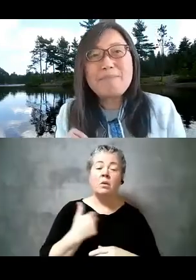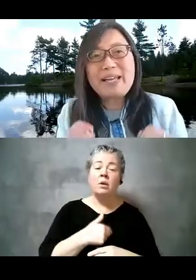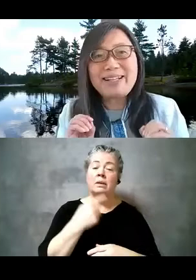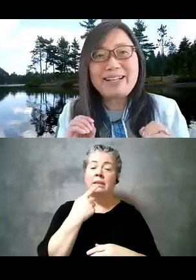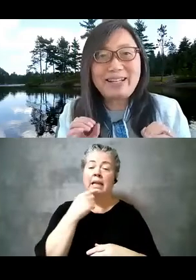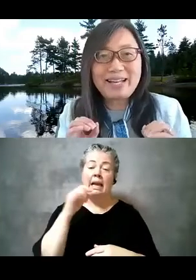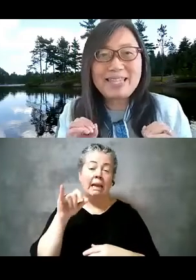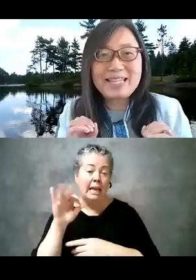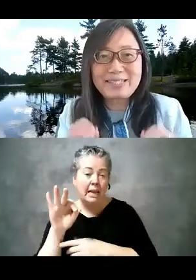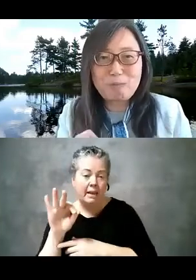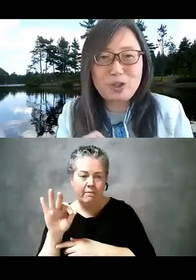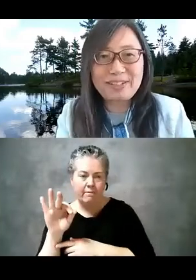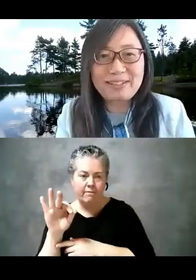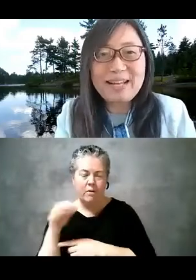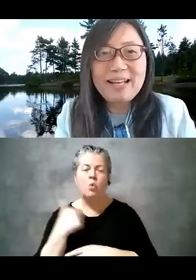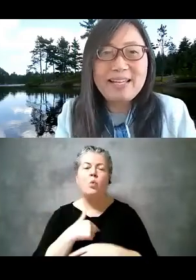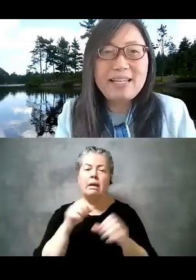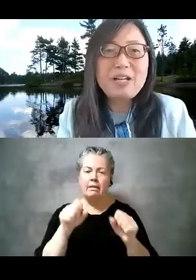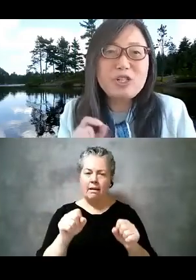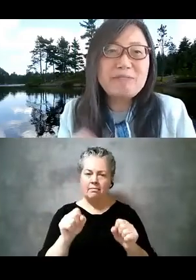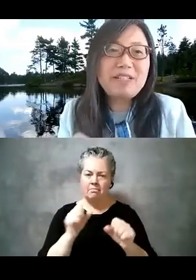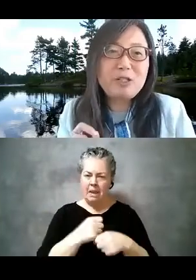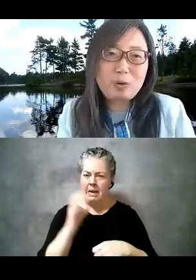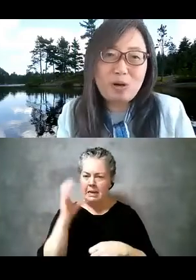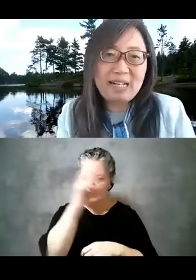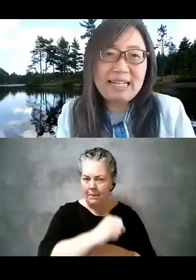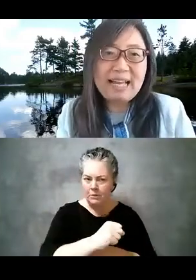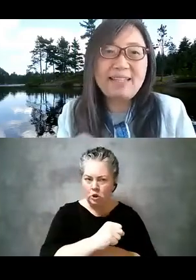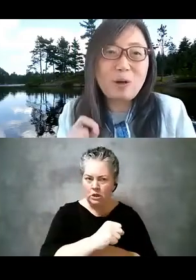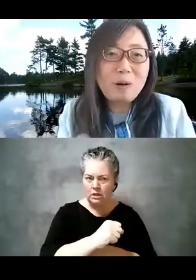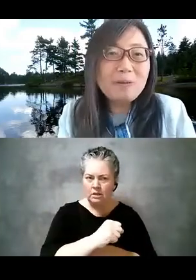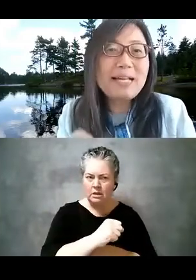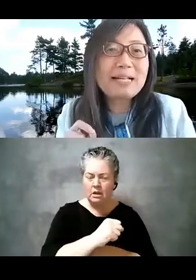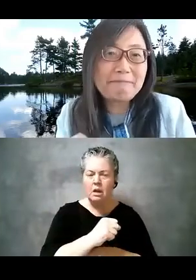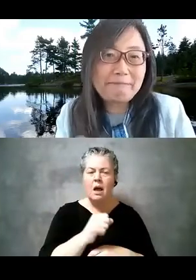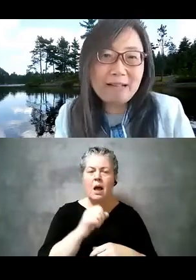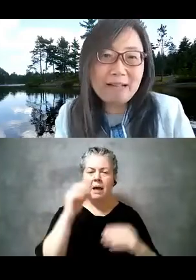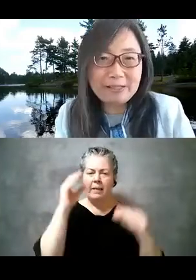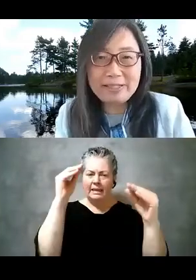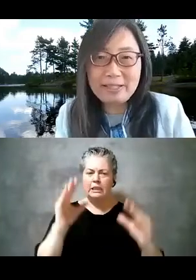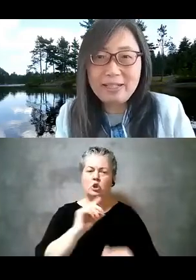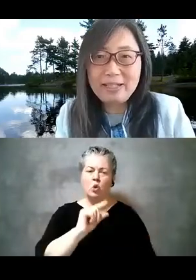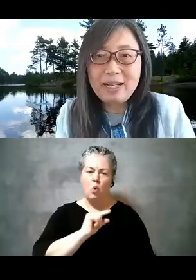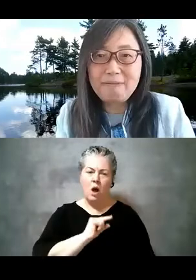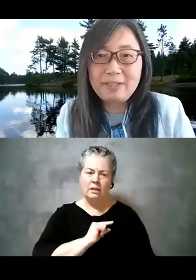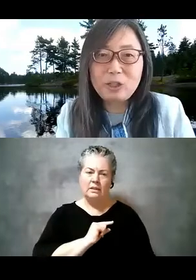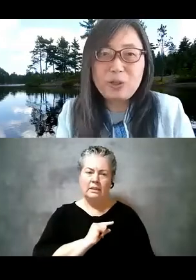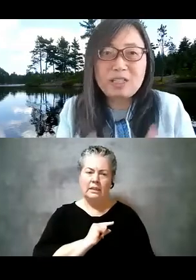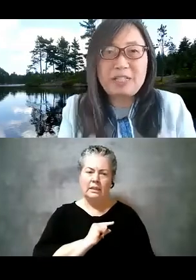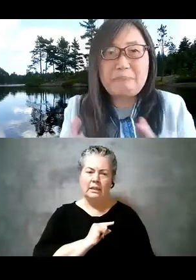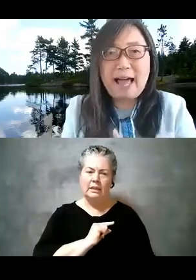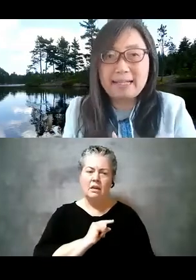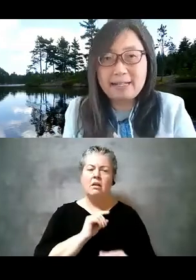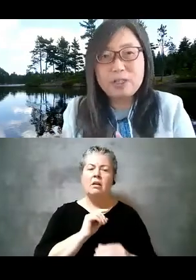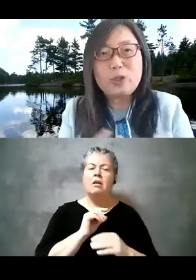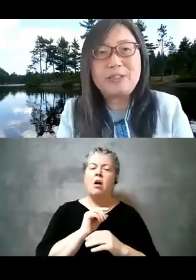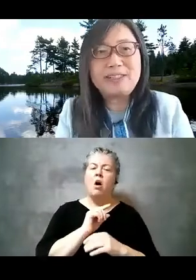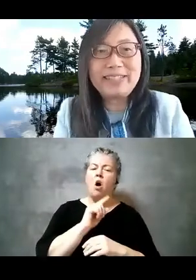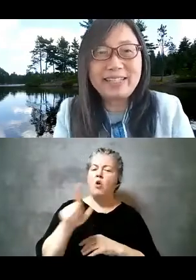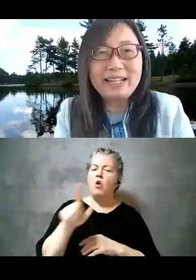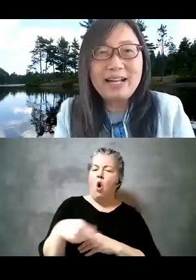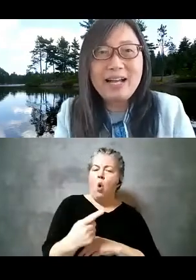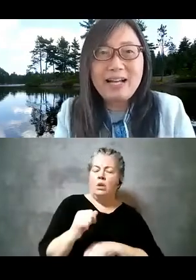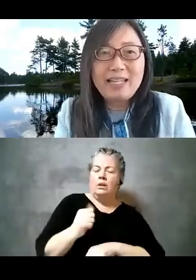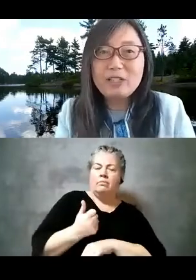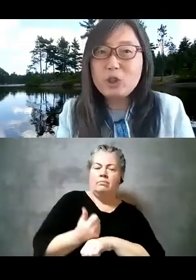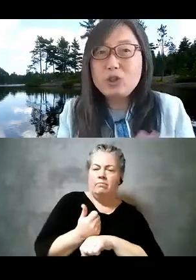we can make an assumption that the measures of teacher quality are the only confounders of the curriculum impact on student